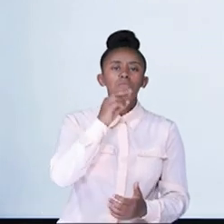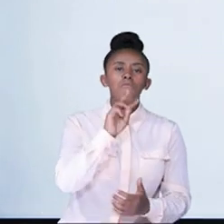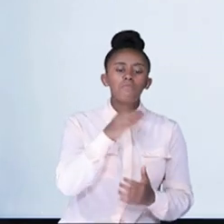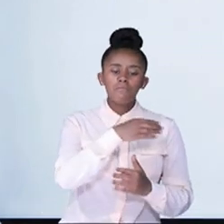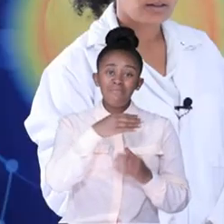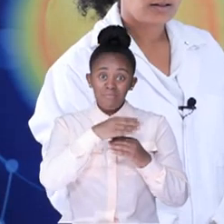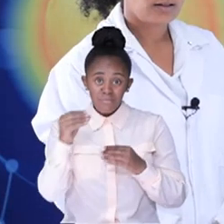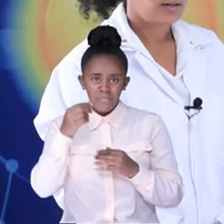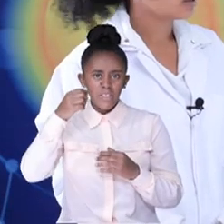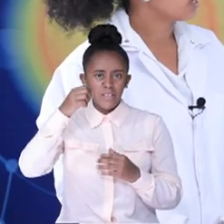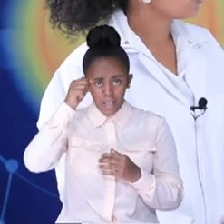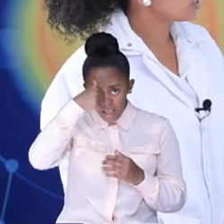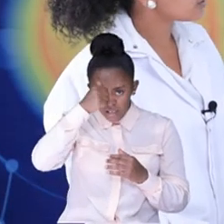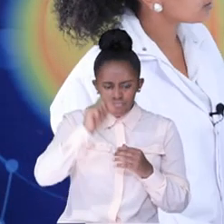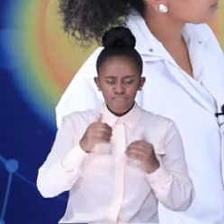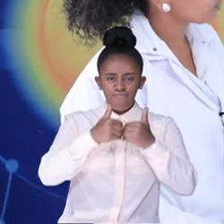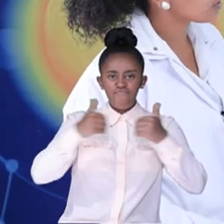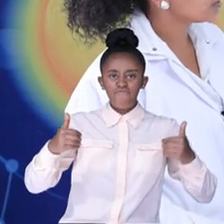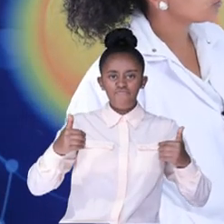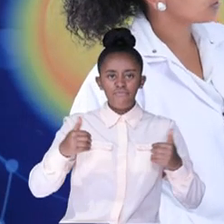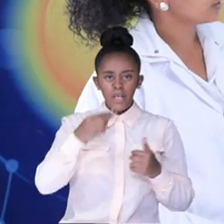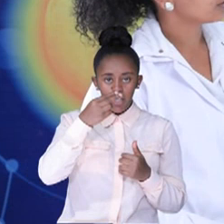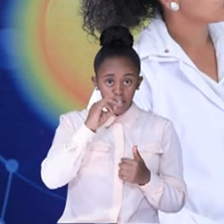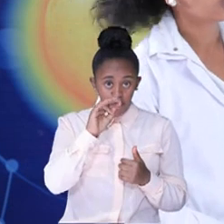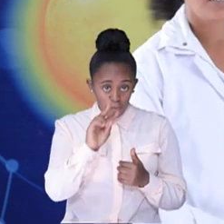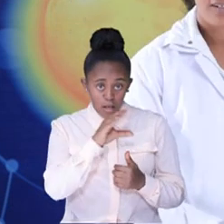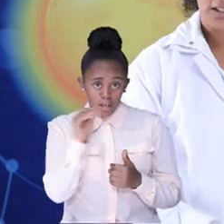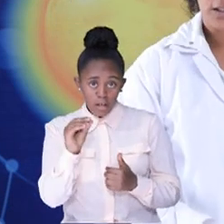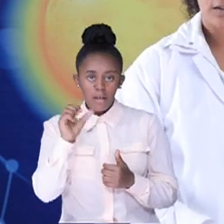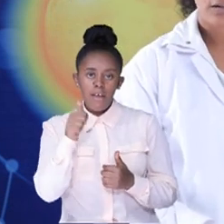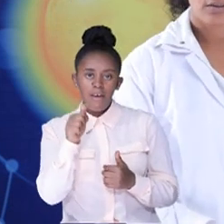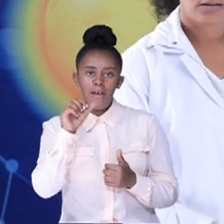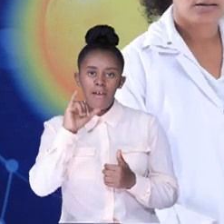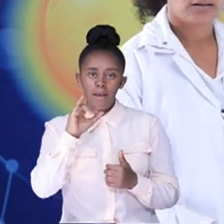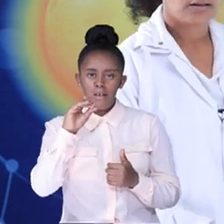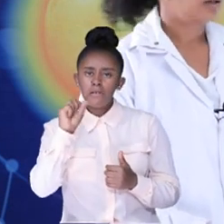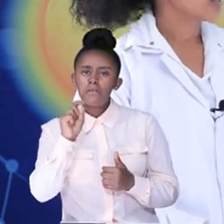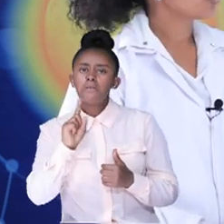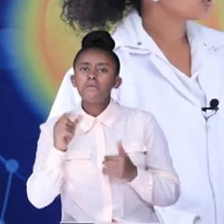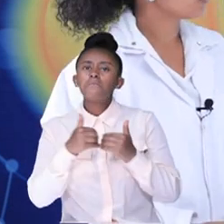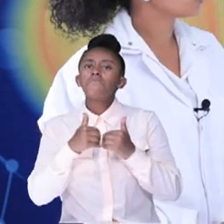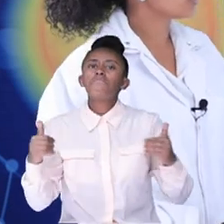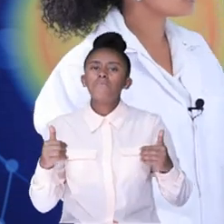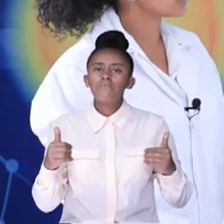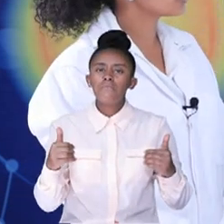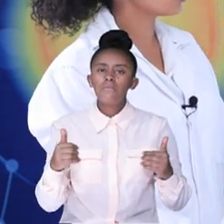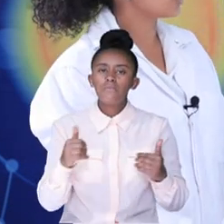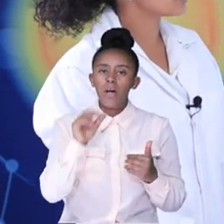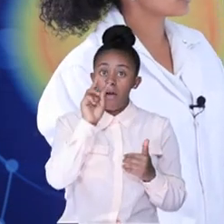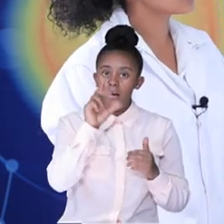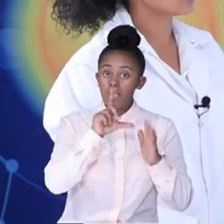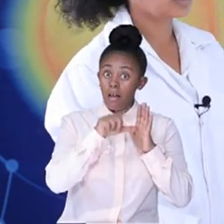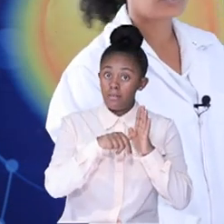and AIDS? Can you answer this question within 20 seconds? Let me give you 20 seconds